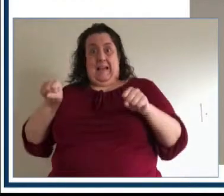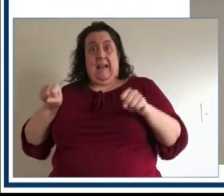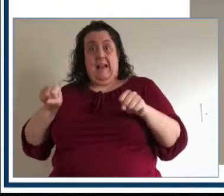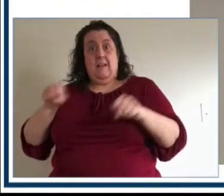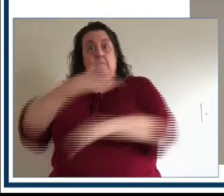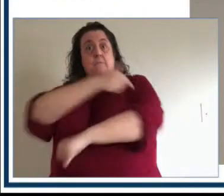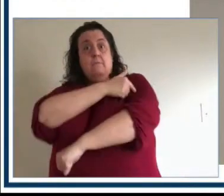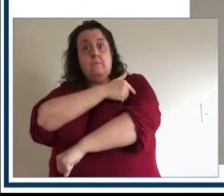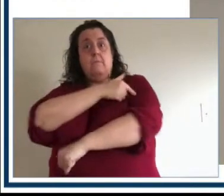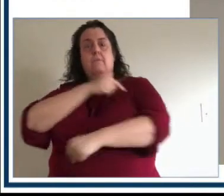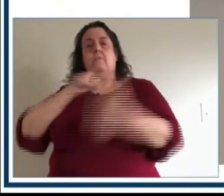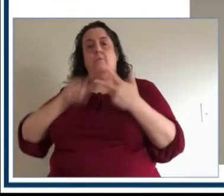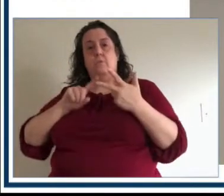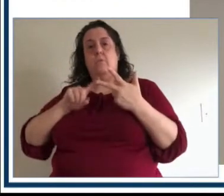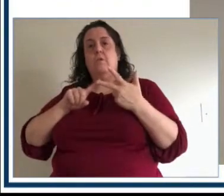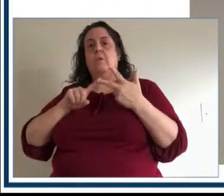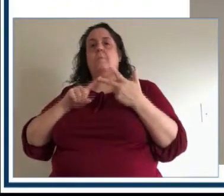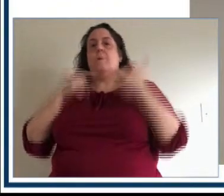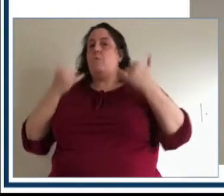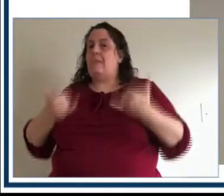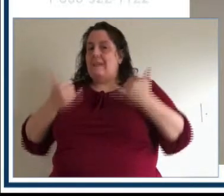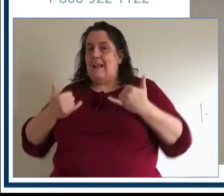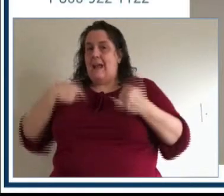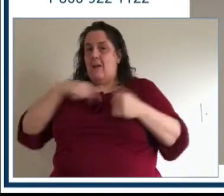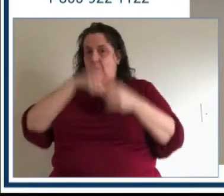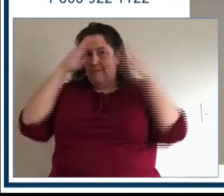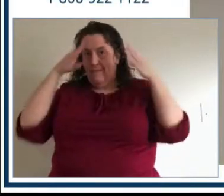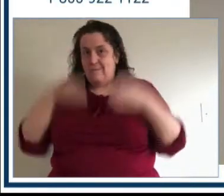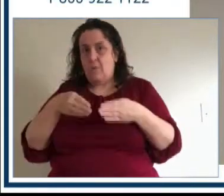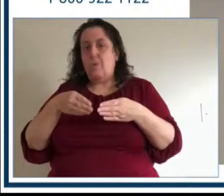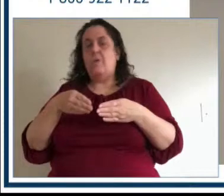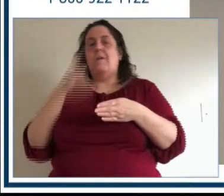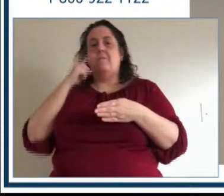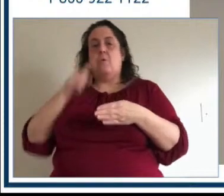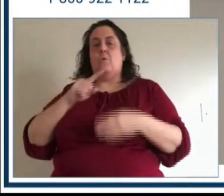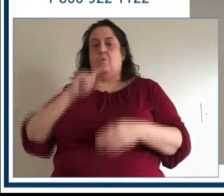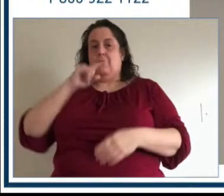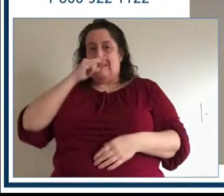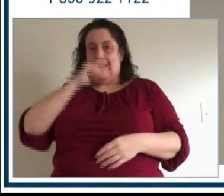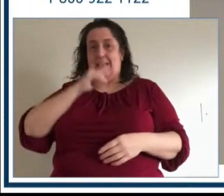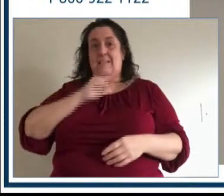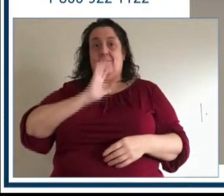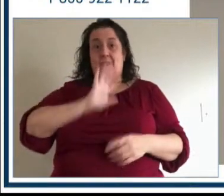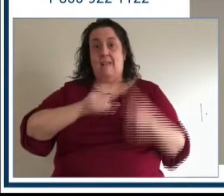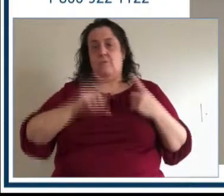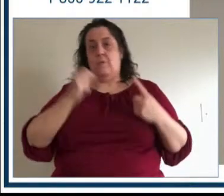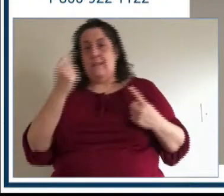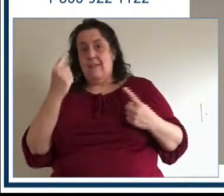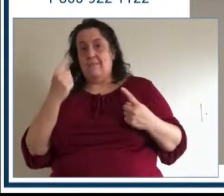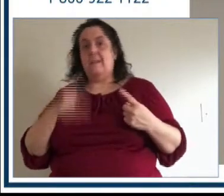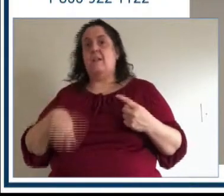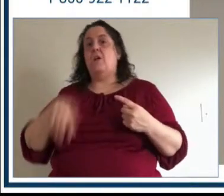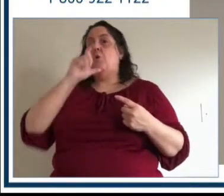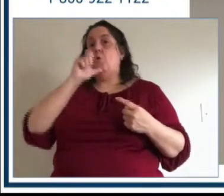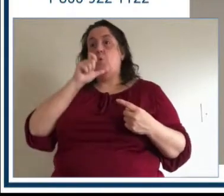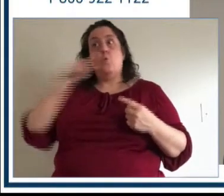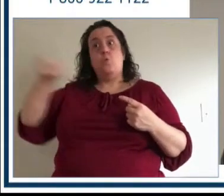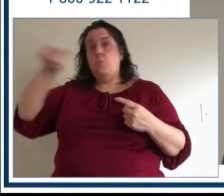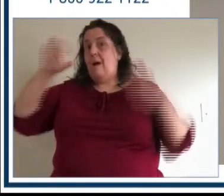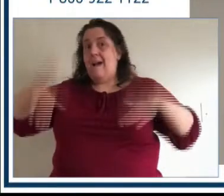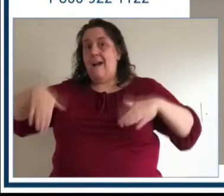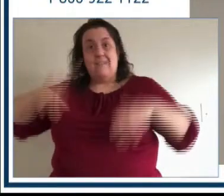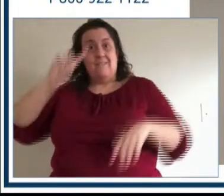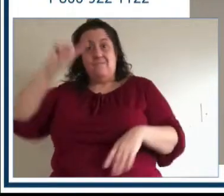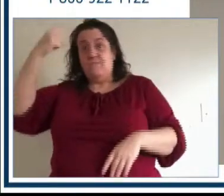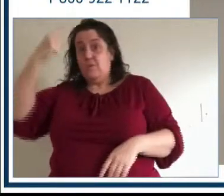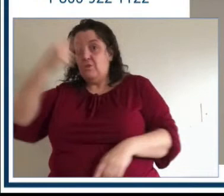on kids who need their primary series, 5 to 11, anybody else who's not yet had their primary series, and then